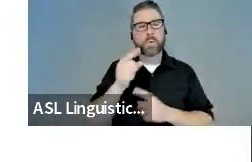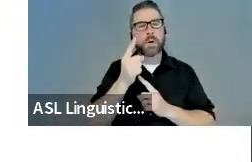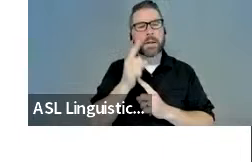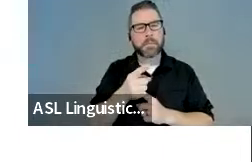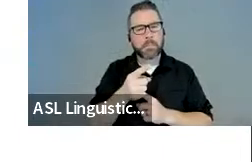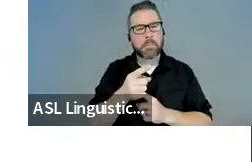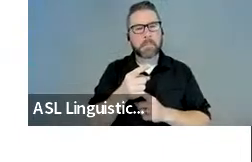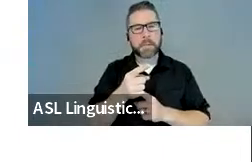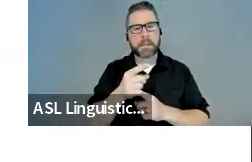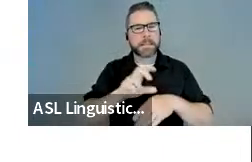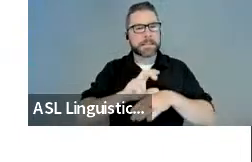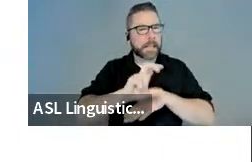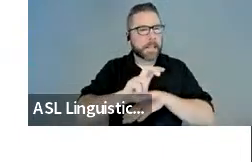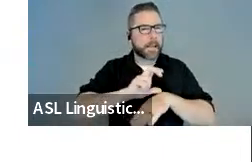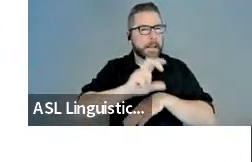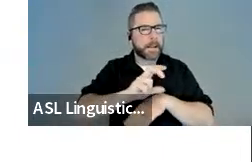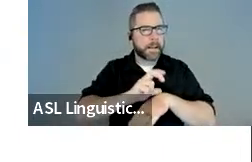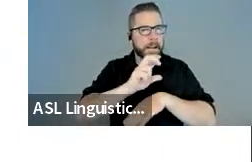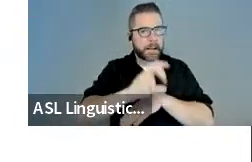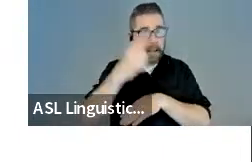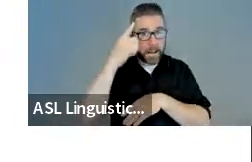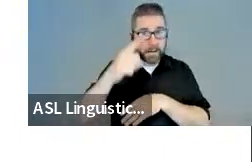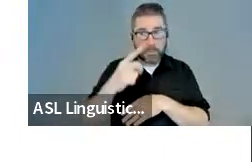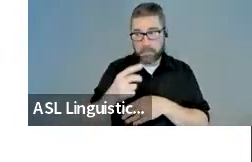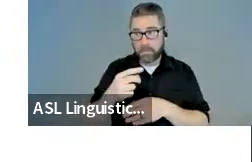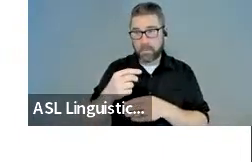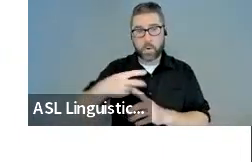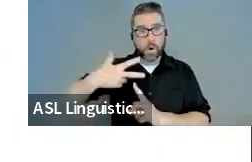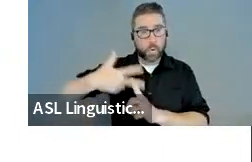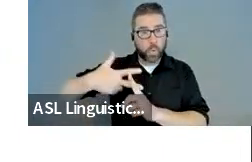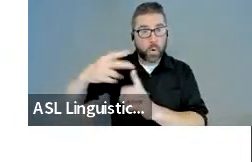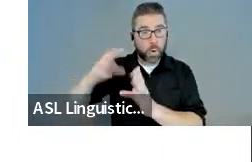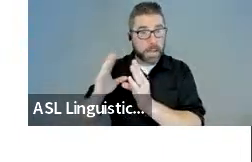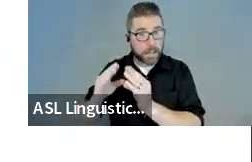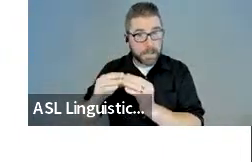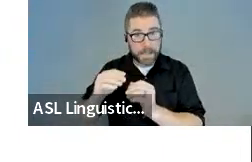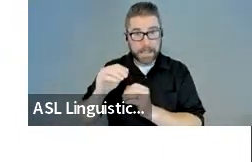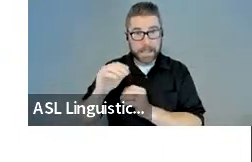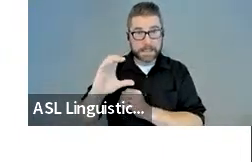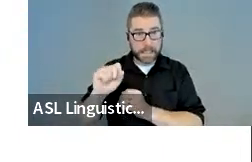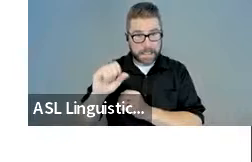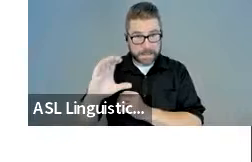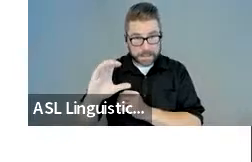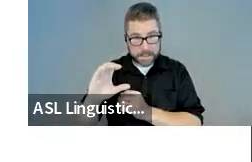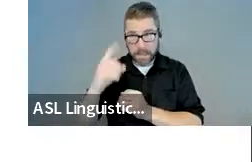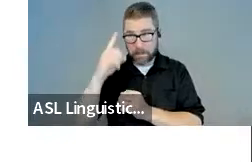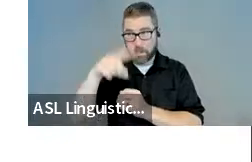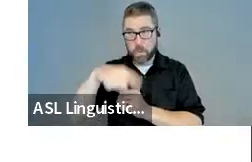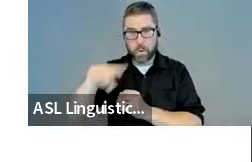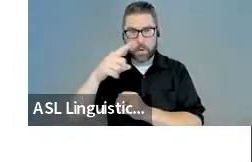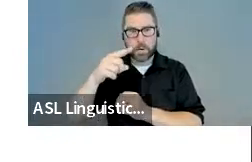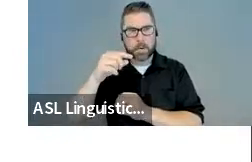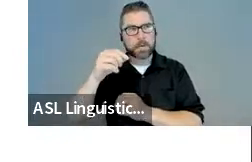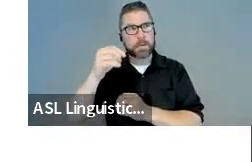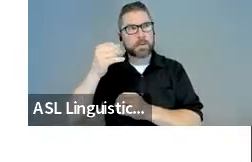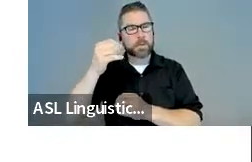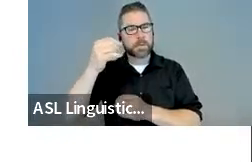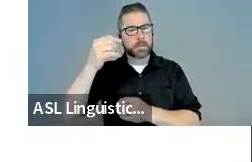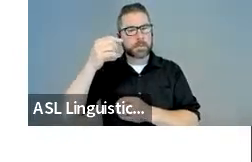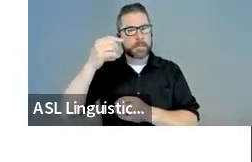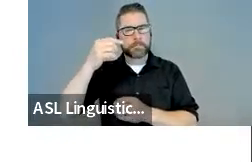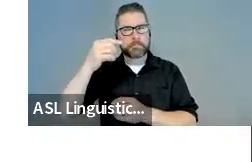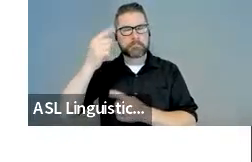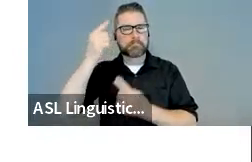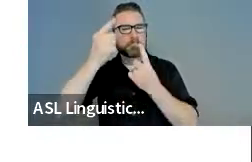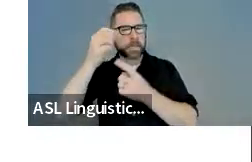within the regularly scheduled CSC meeting for you all to provide your insights and recommendations on topics that should